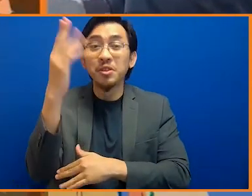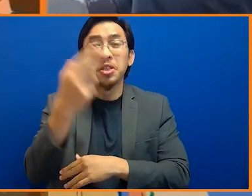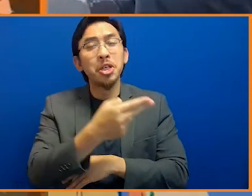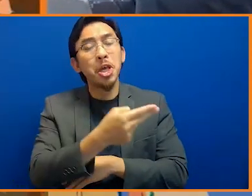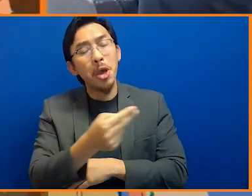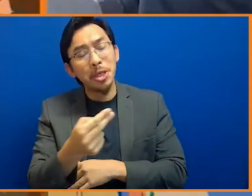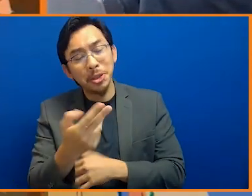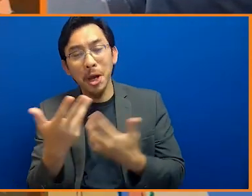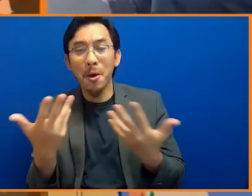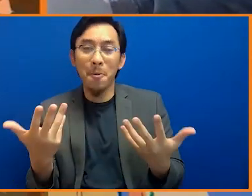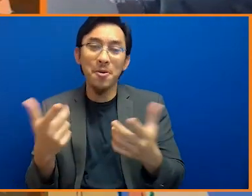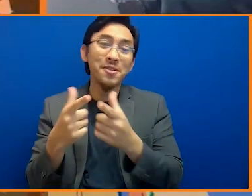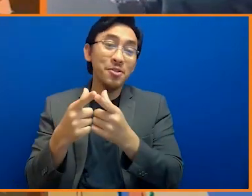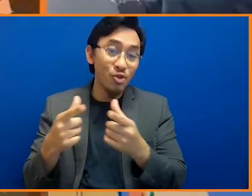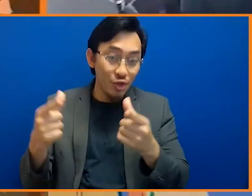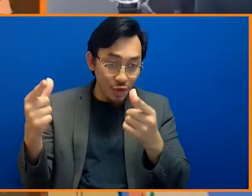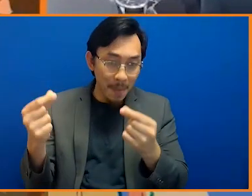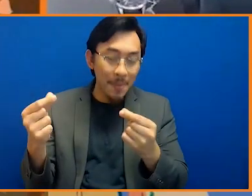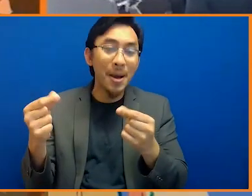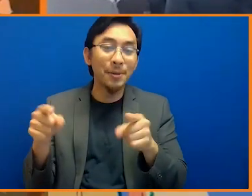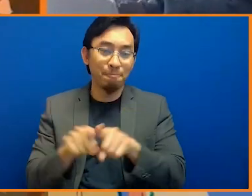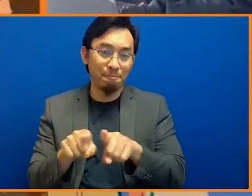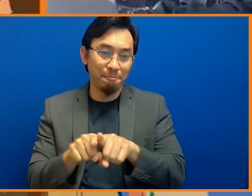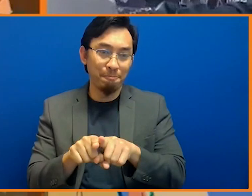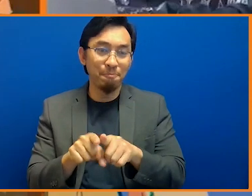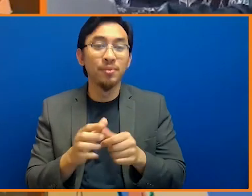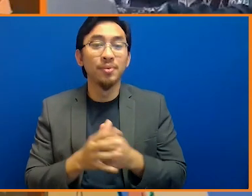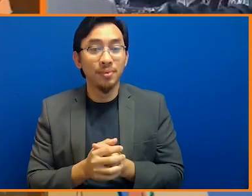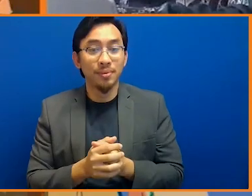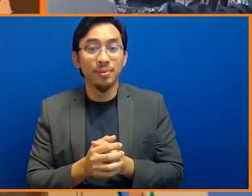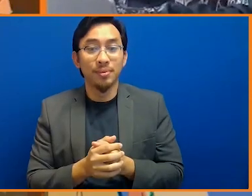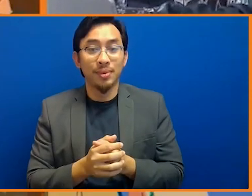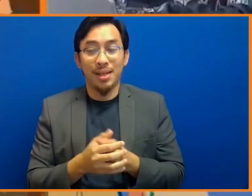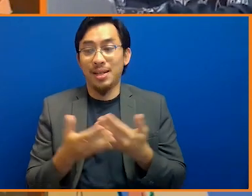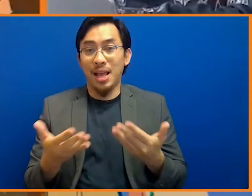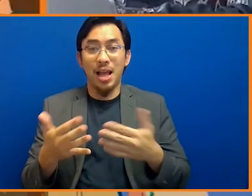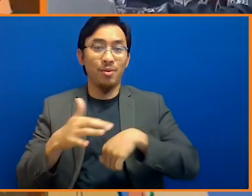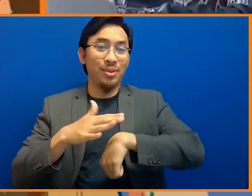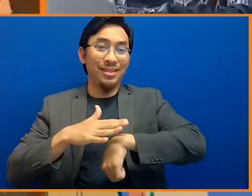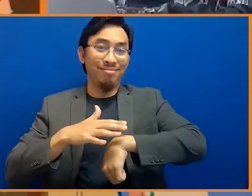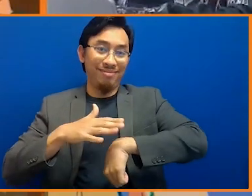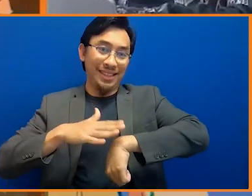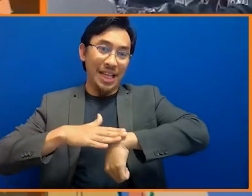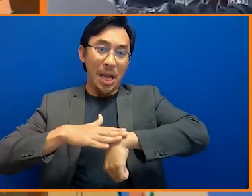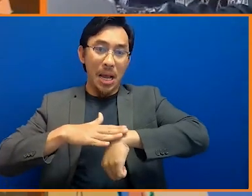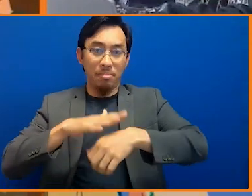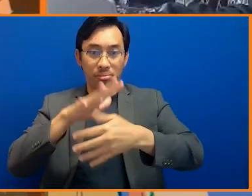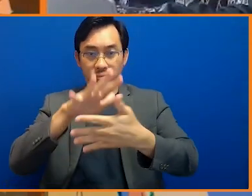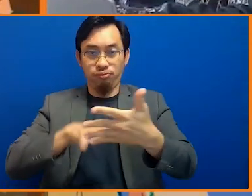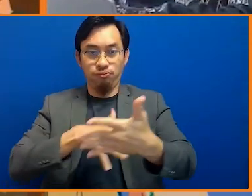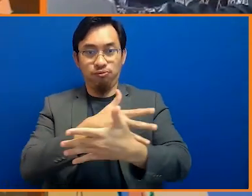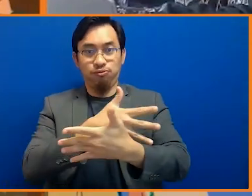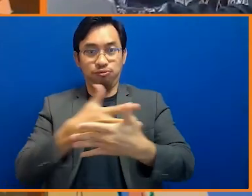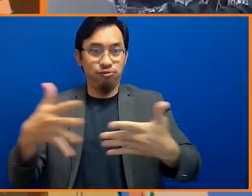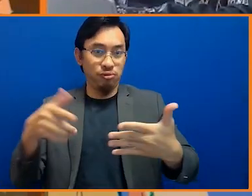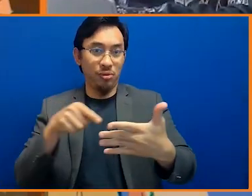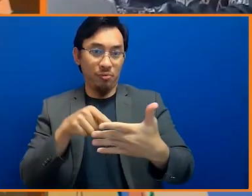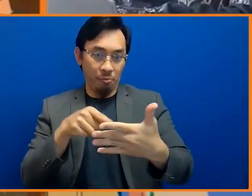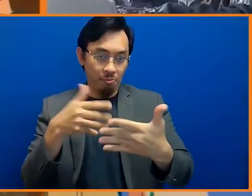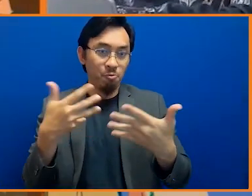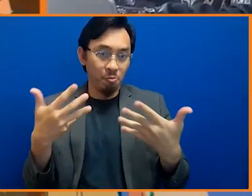or somewhere in Japan, and you are content with the